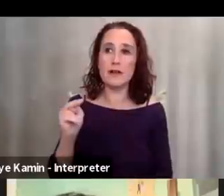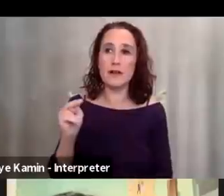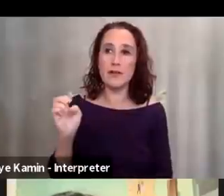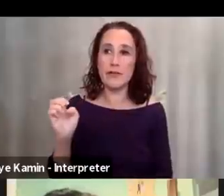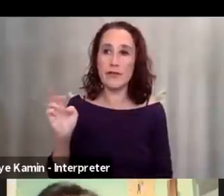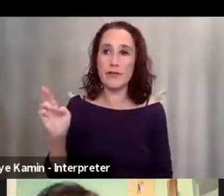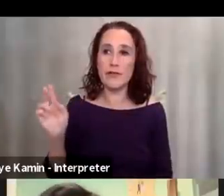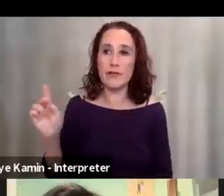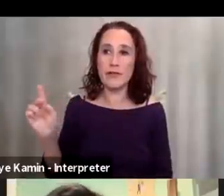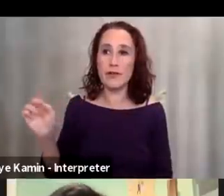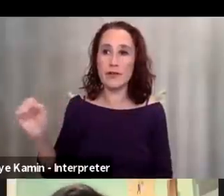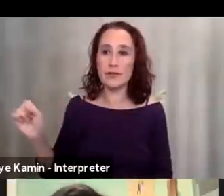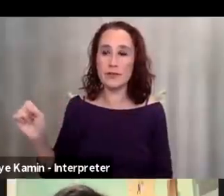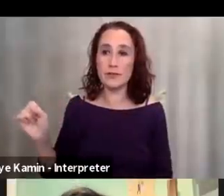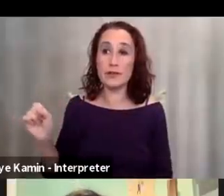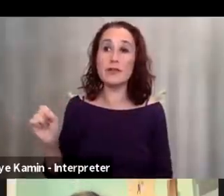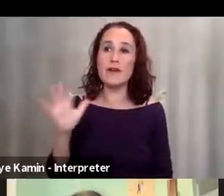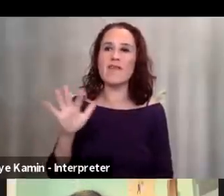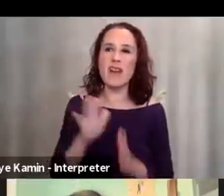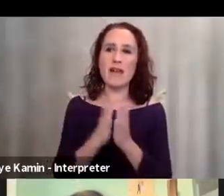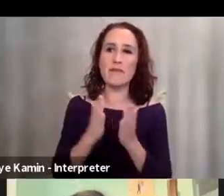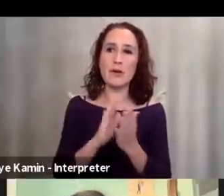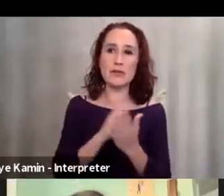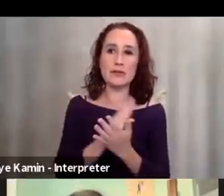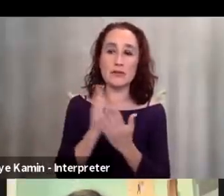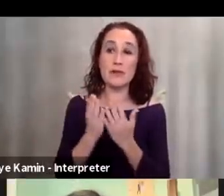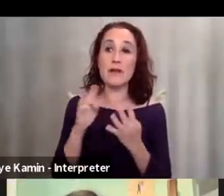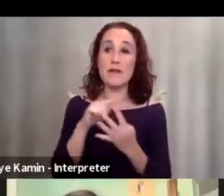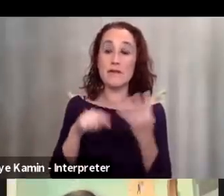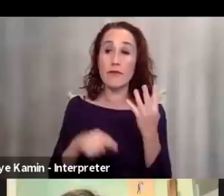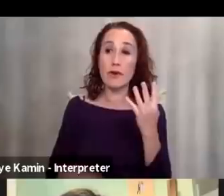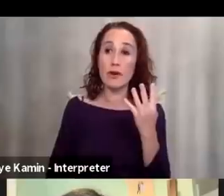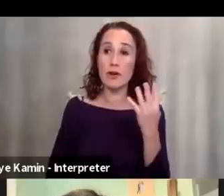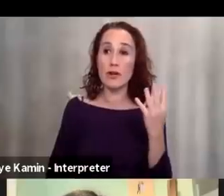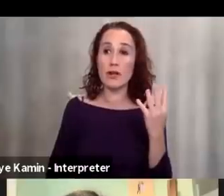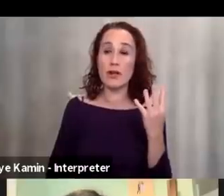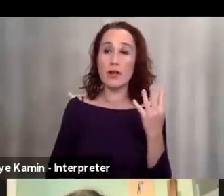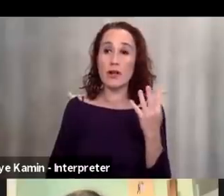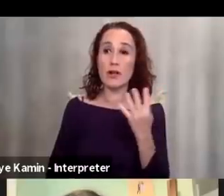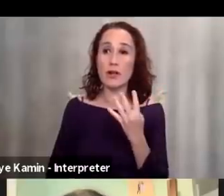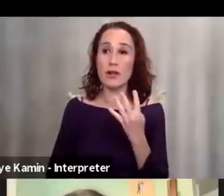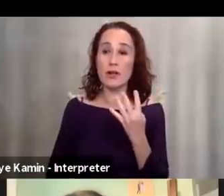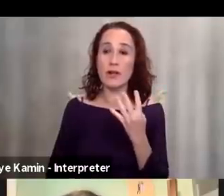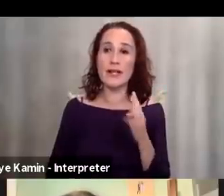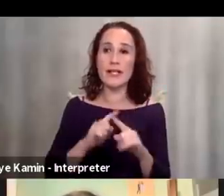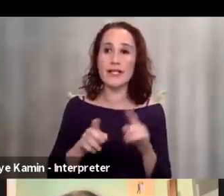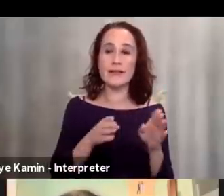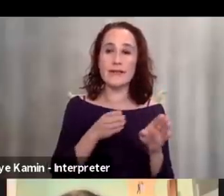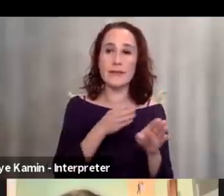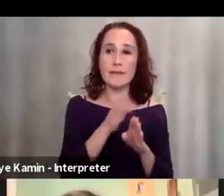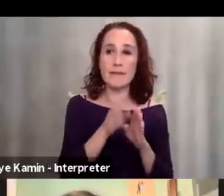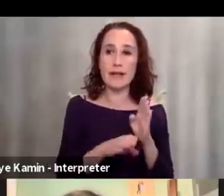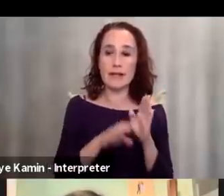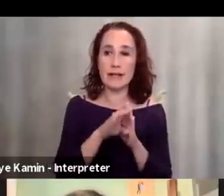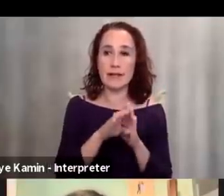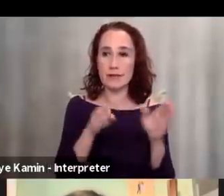ago. There are 5 of them and 4 of the books had, they all had different main characters.